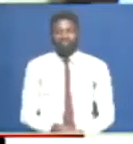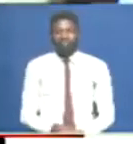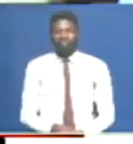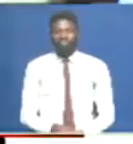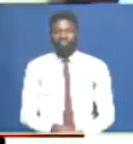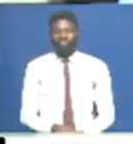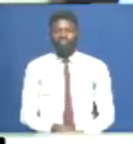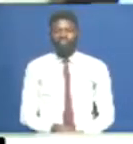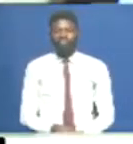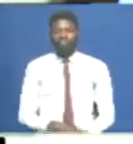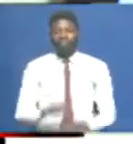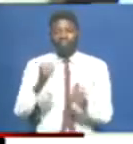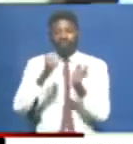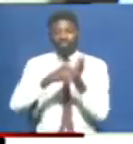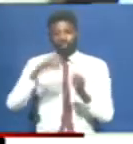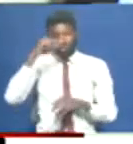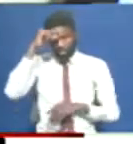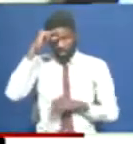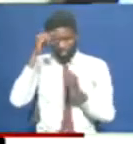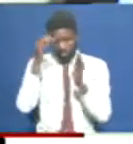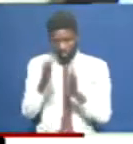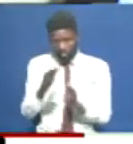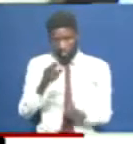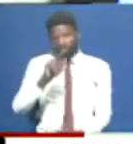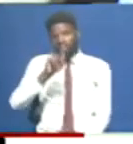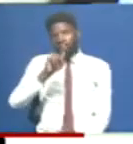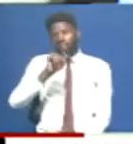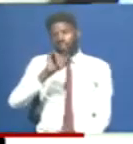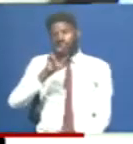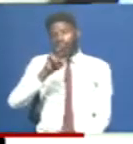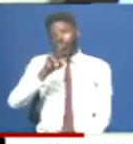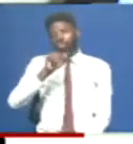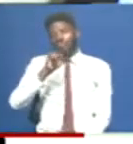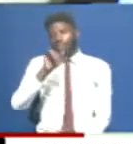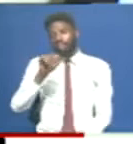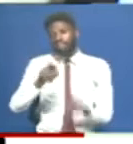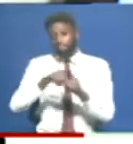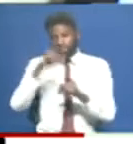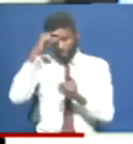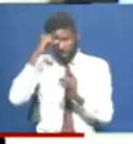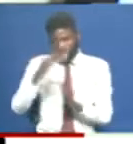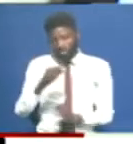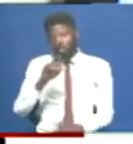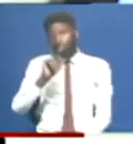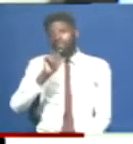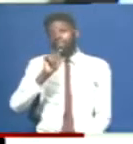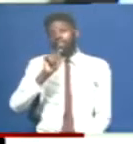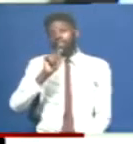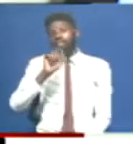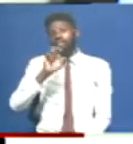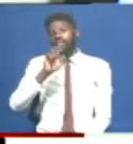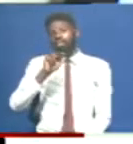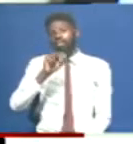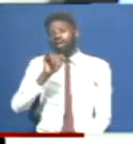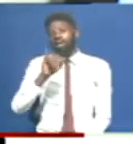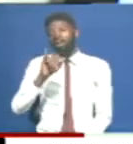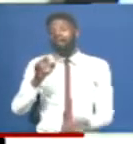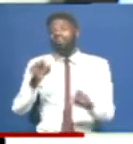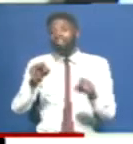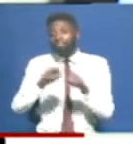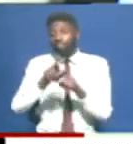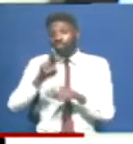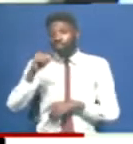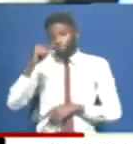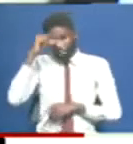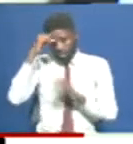Now, Makueni Governor Professor Kivutha Kibwana, his Narok counterpart Samuel Ole Tunai, and Uasin Gichu's Jackson Mandago